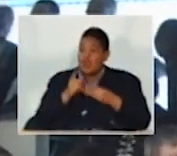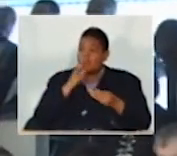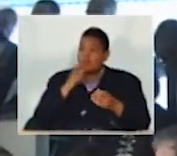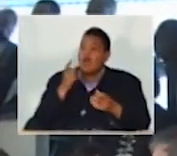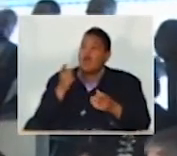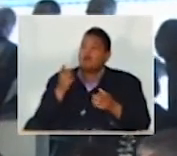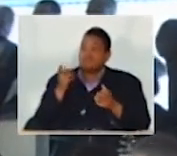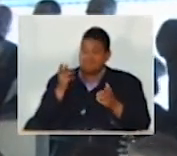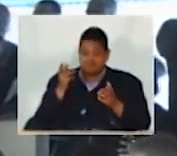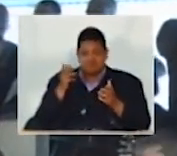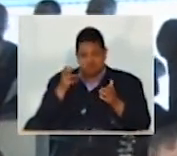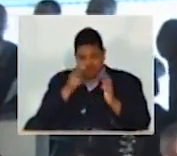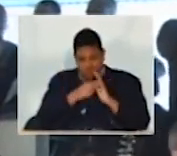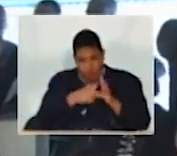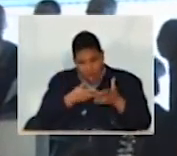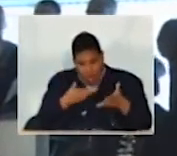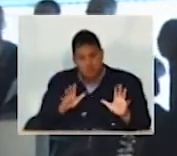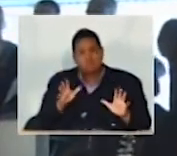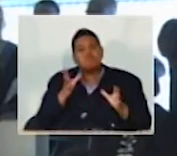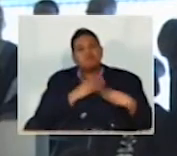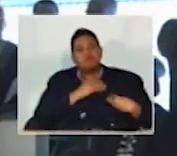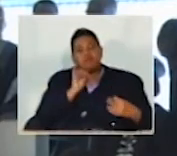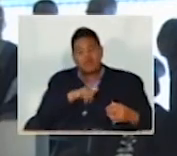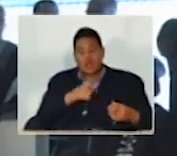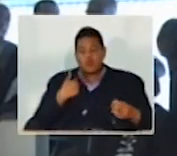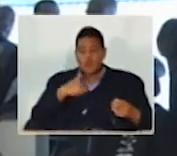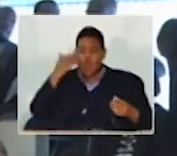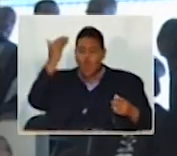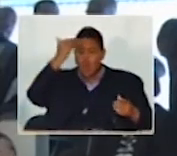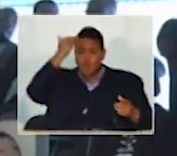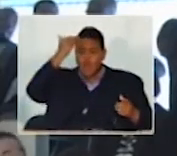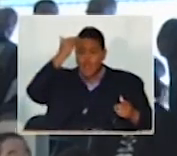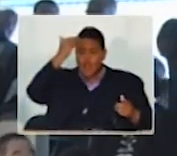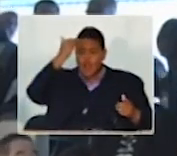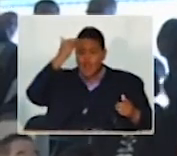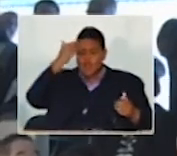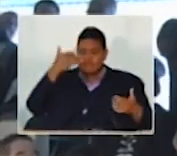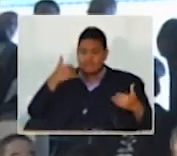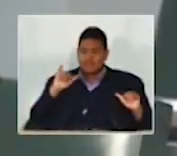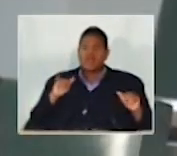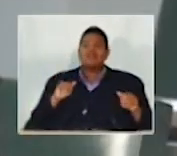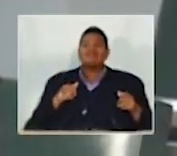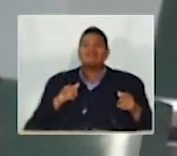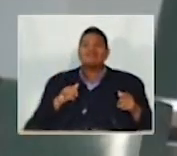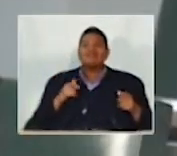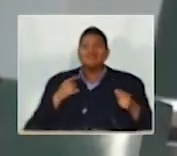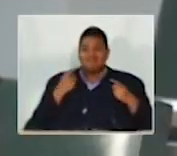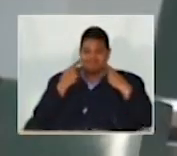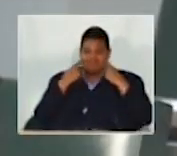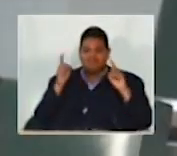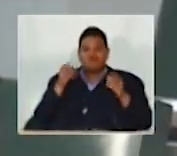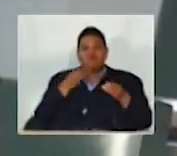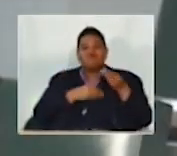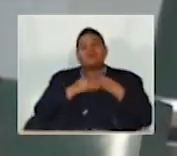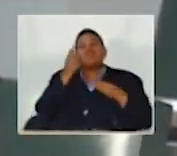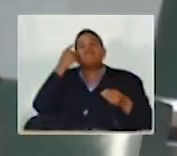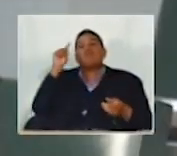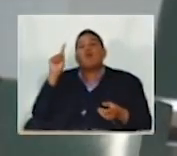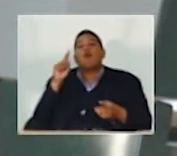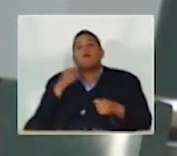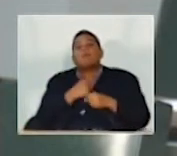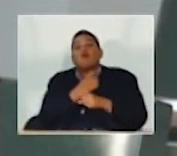$4 billion to design, build, as well as operate integrated components of the logistics hub. The minister said if